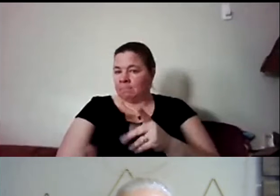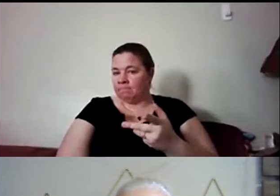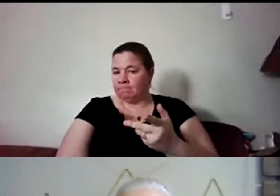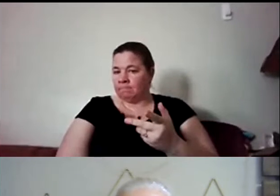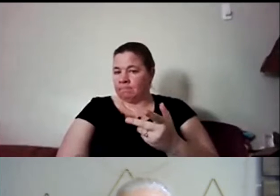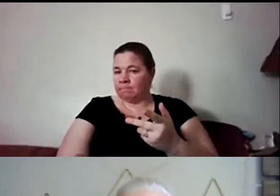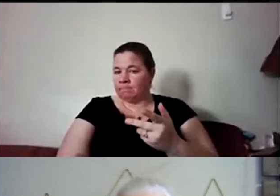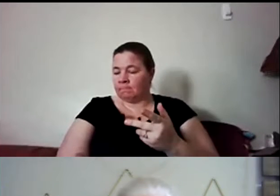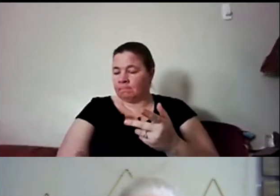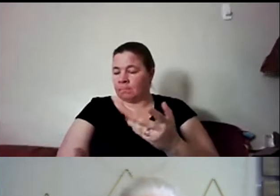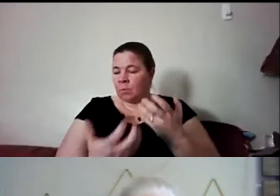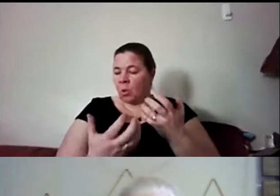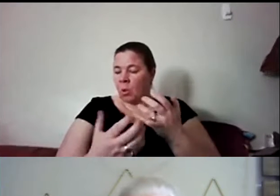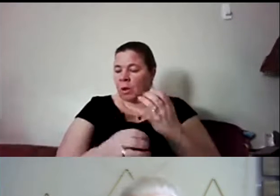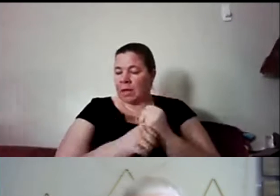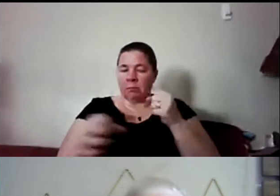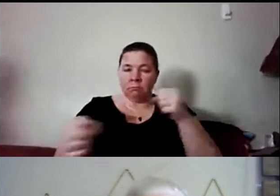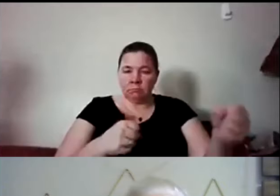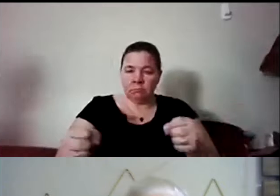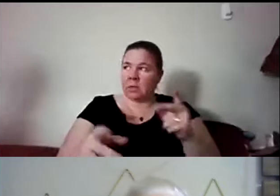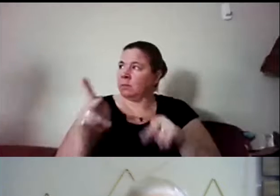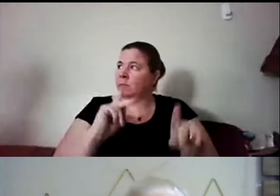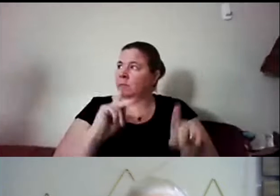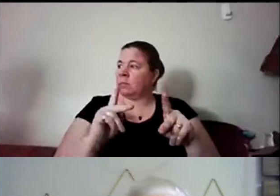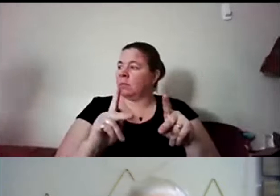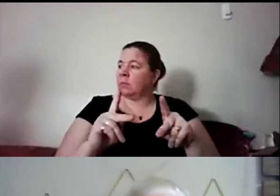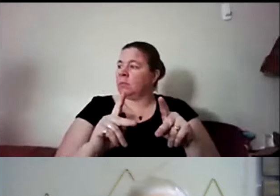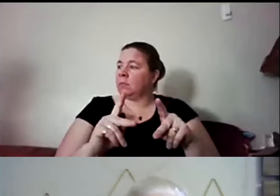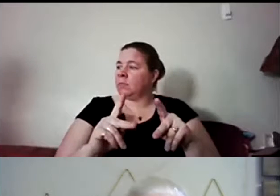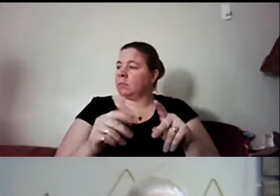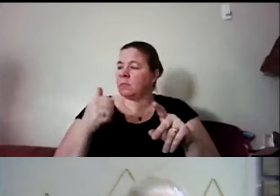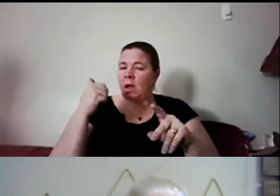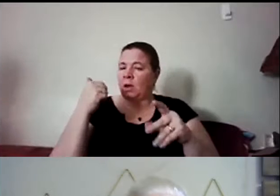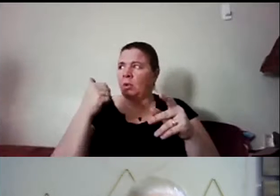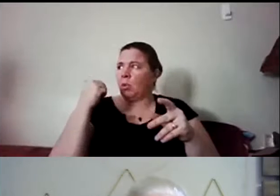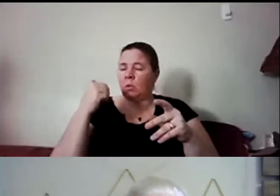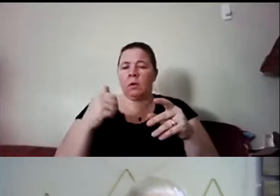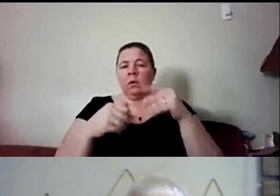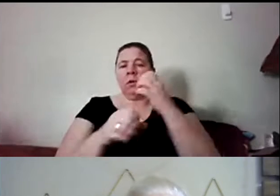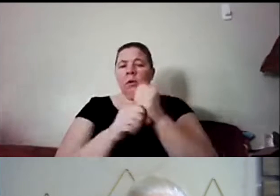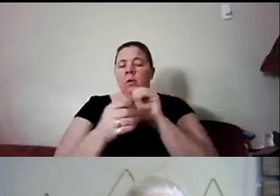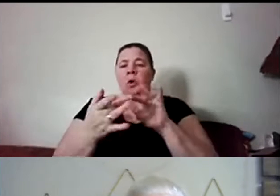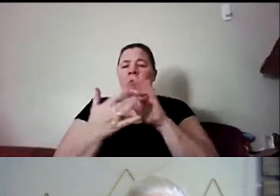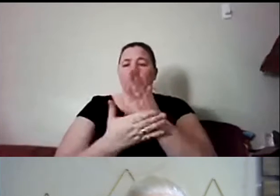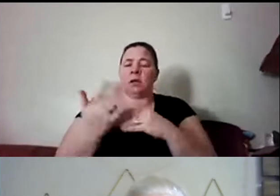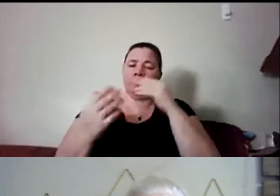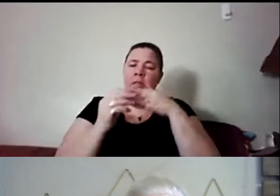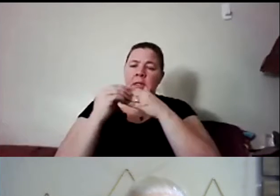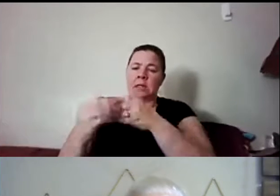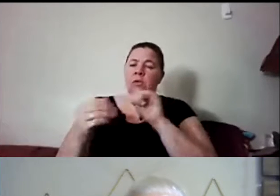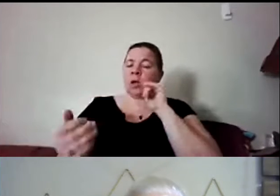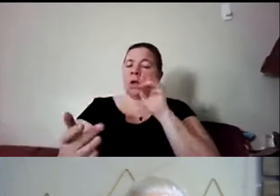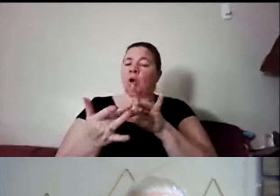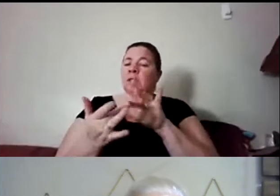out there and you want to get so many people in the company as fast as possible, you can contact one of the leaders. Whoever invited you, contact them. They can